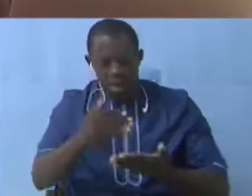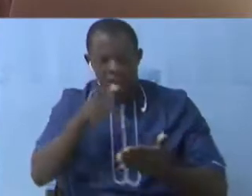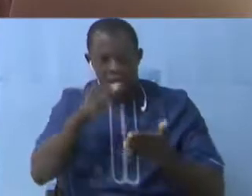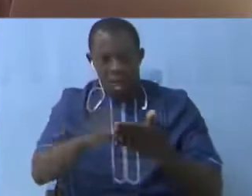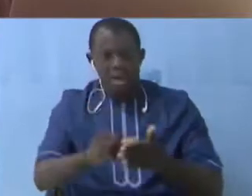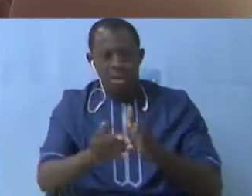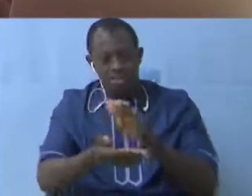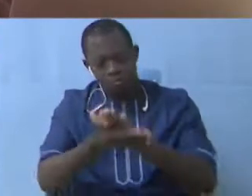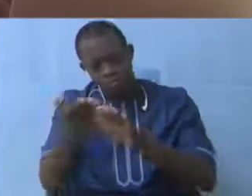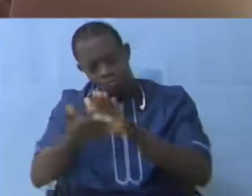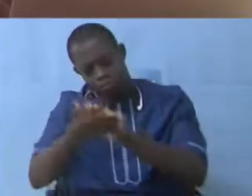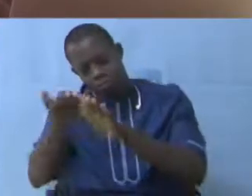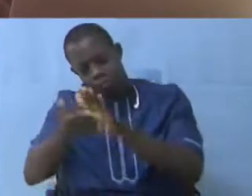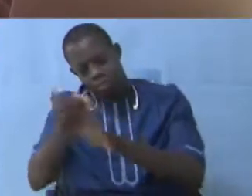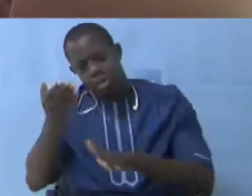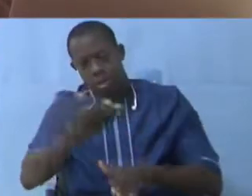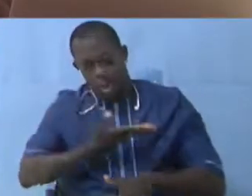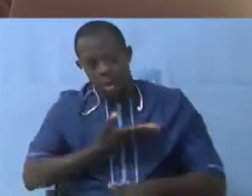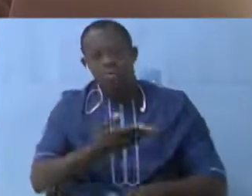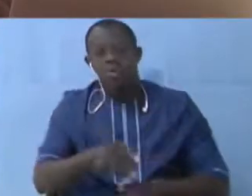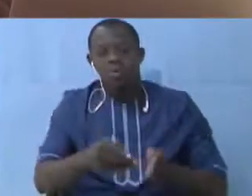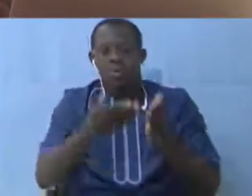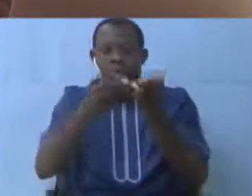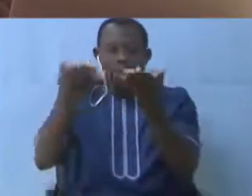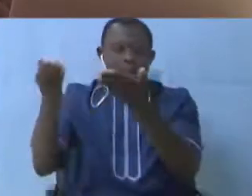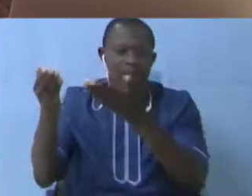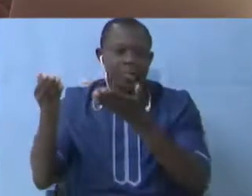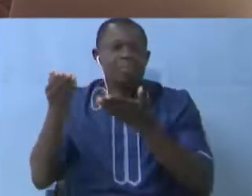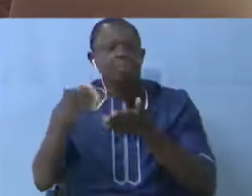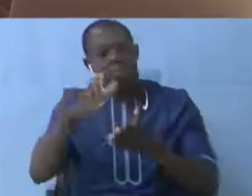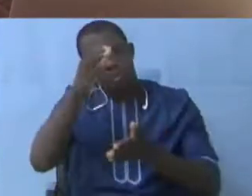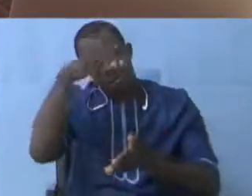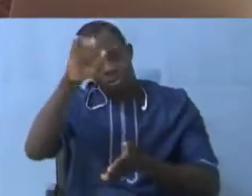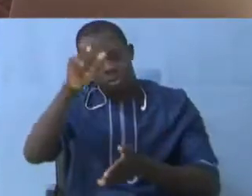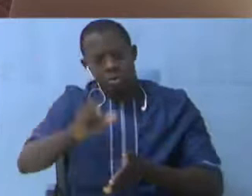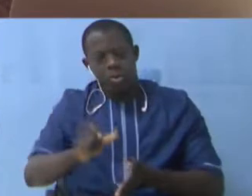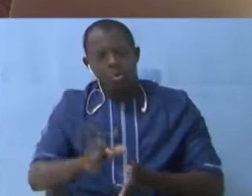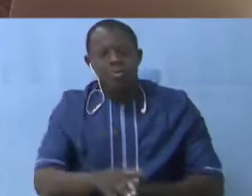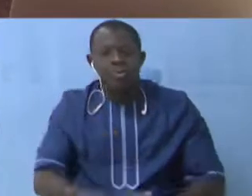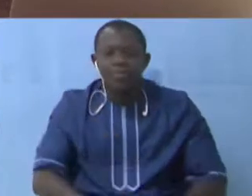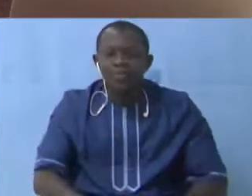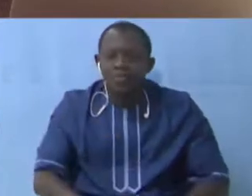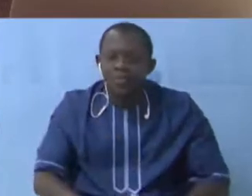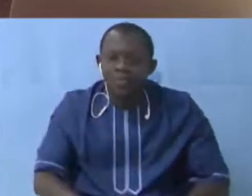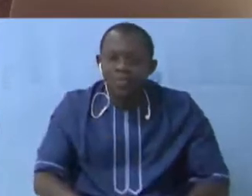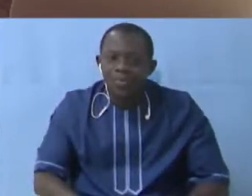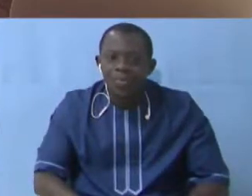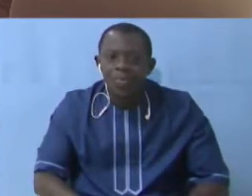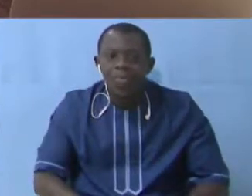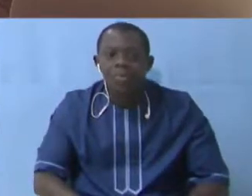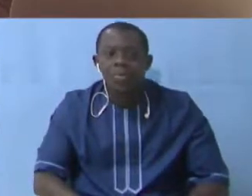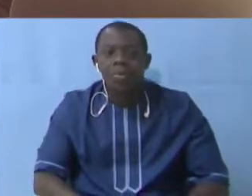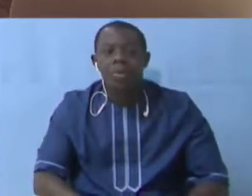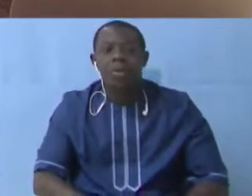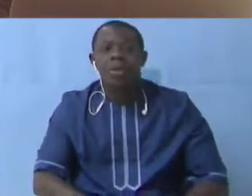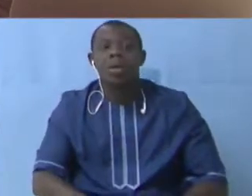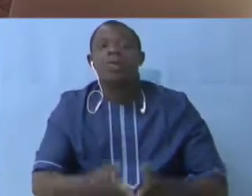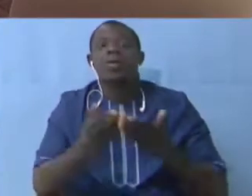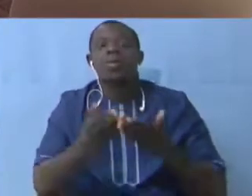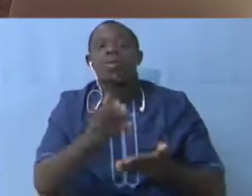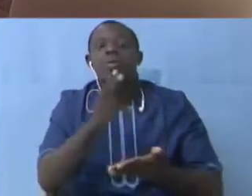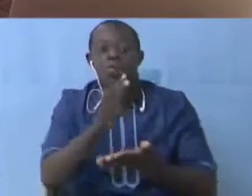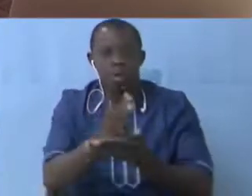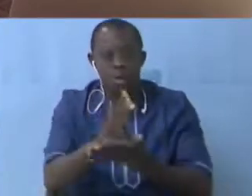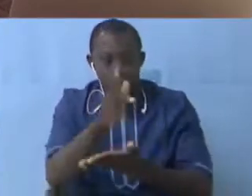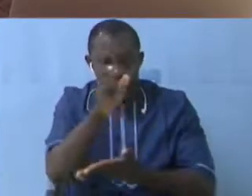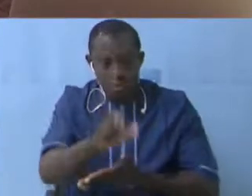nag danaa dal di jël nag leetar boobu jox ko nag ñi nga xam ne ñooy commissionnaire si. As the witness has stated, this letter was